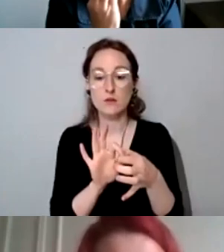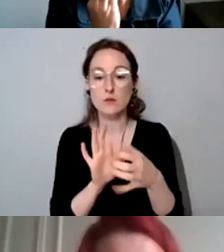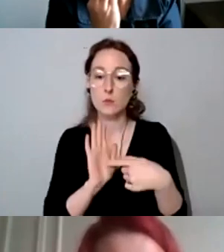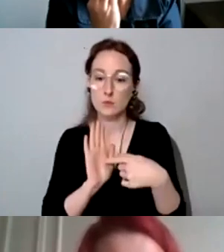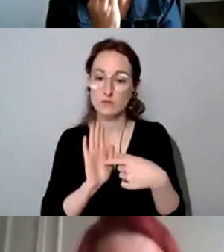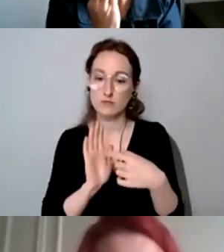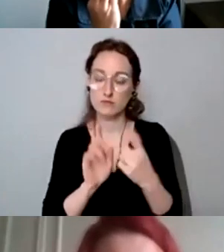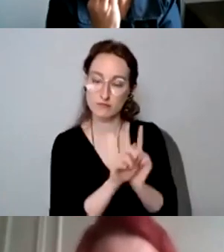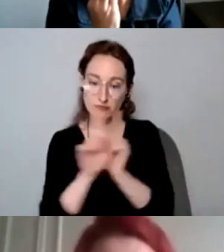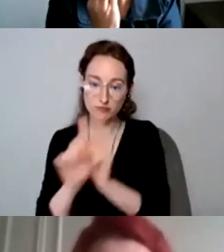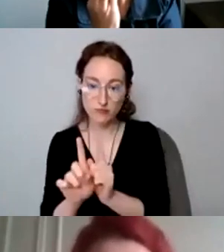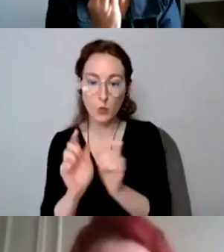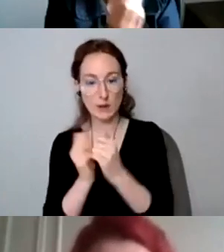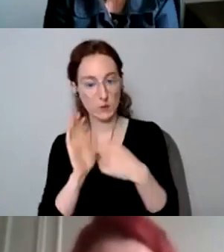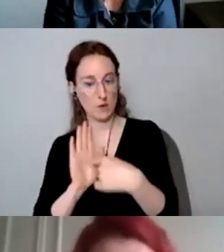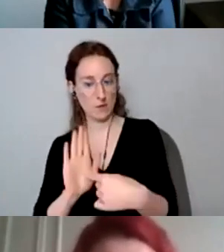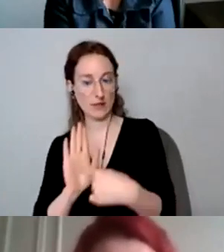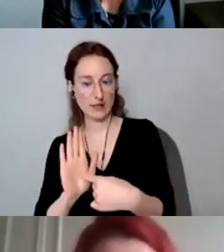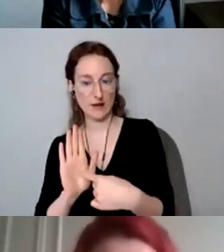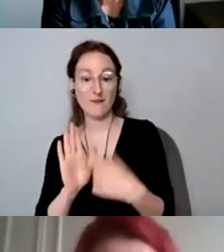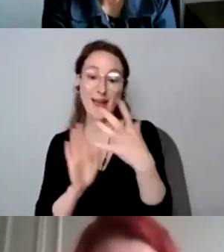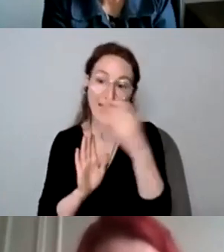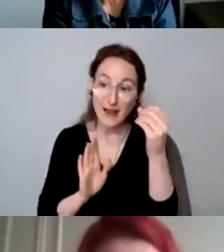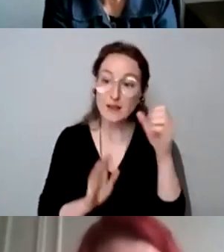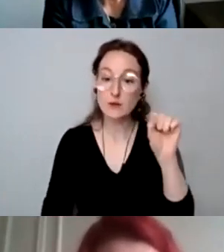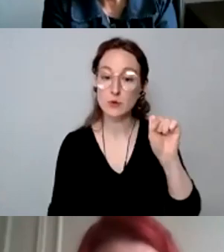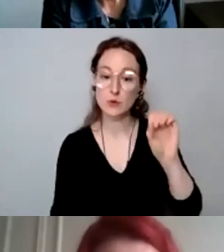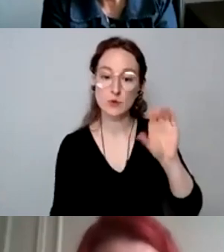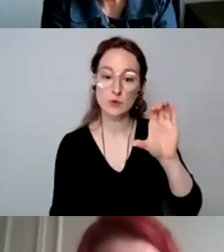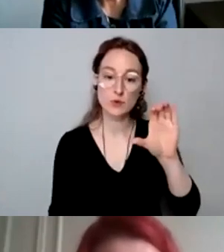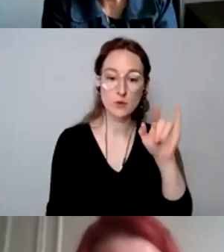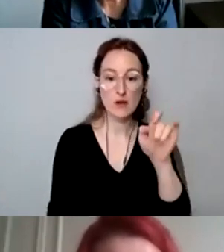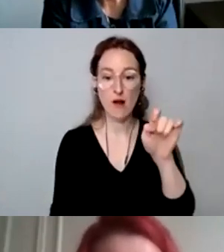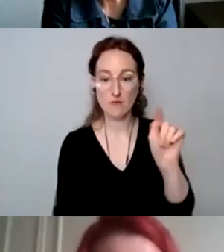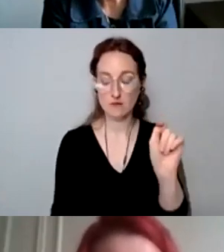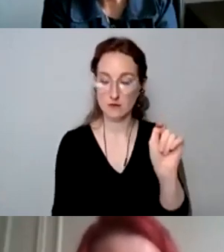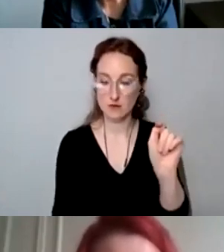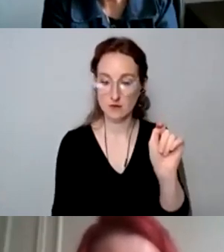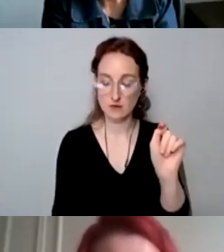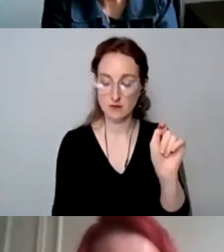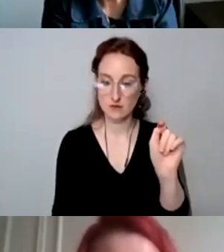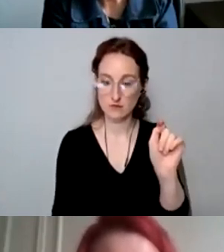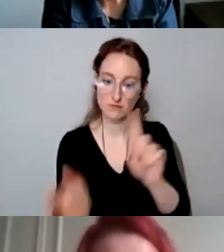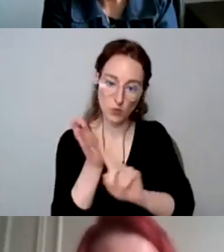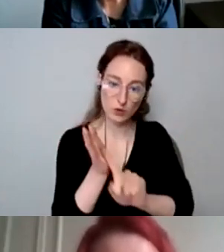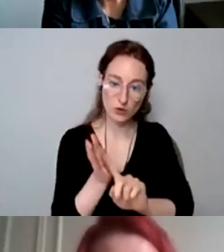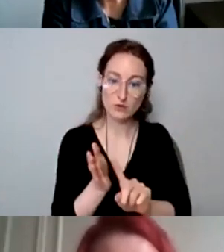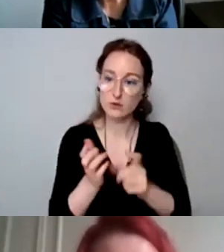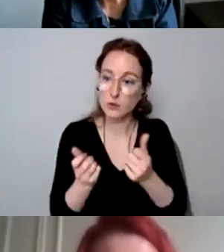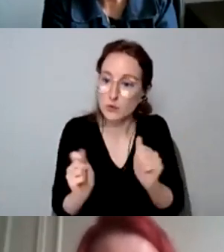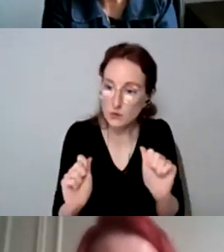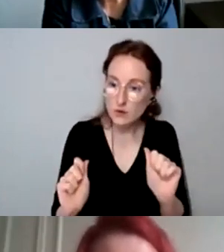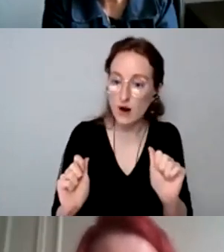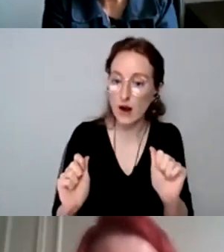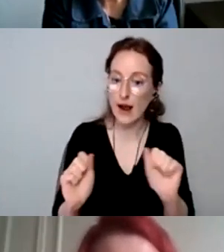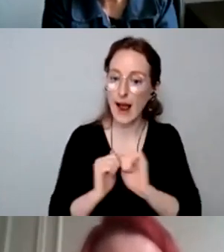representatives of this project and with sociologists to try this way out, to try to